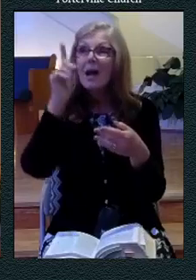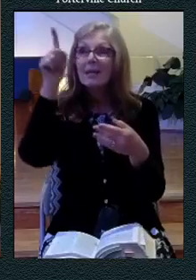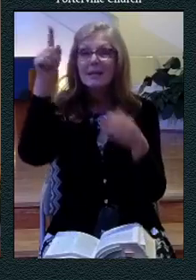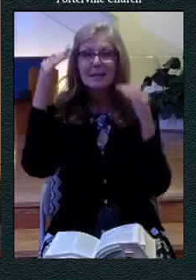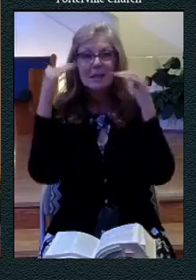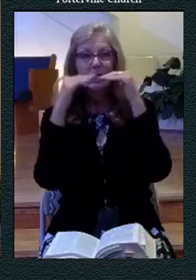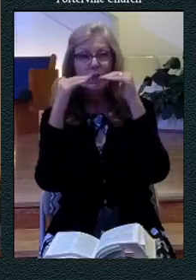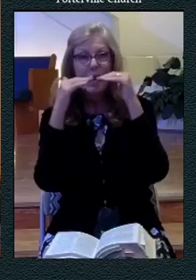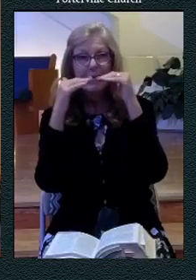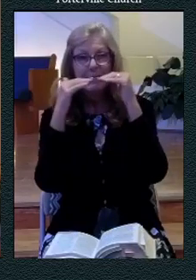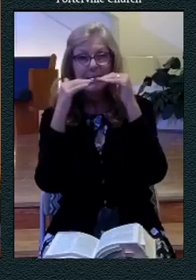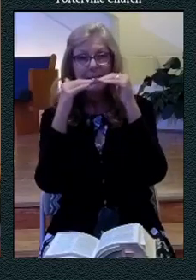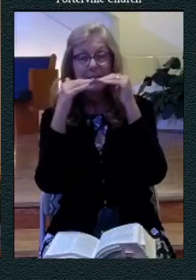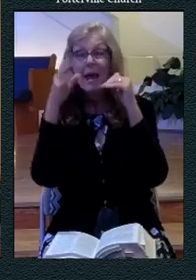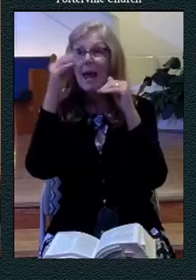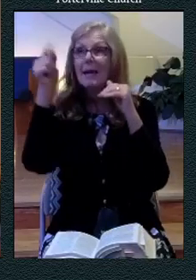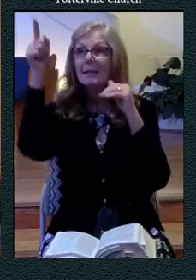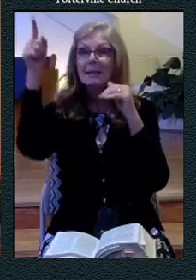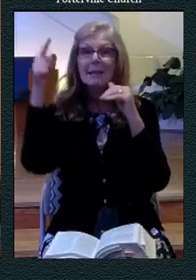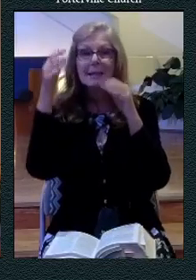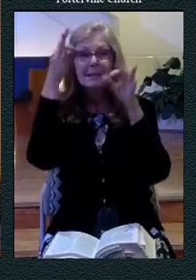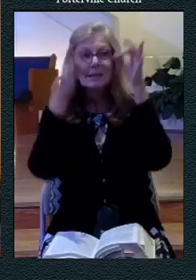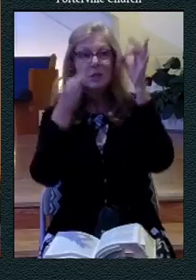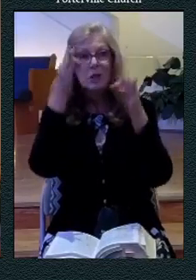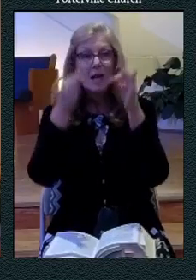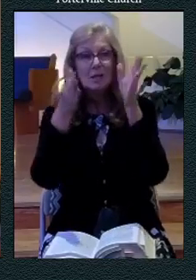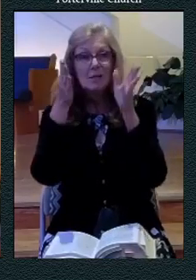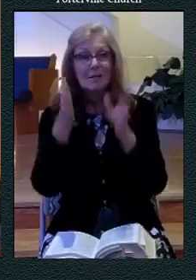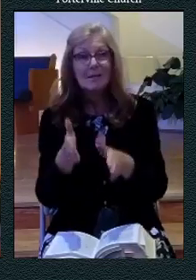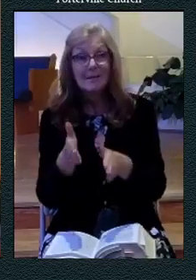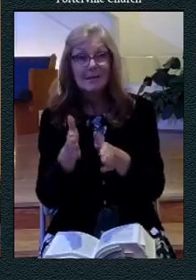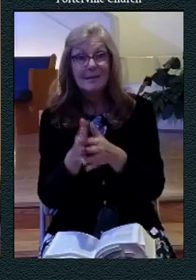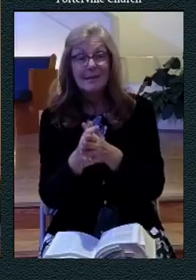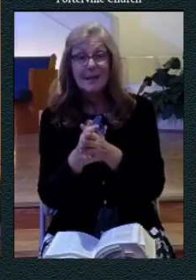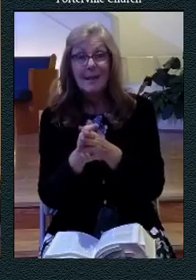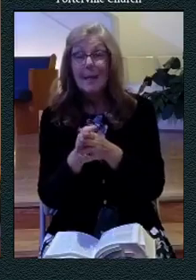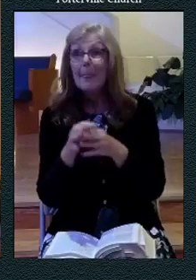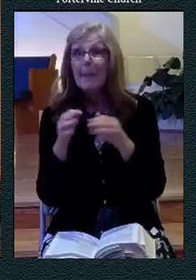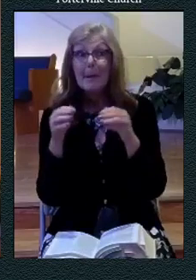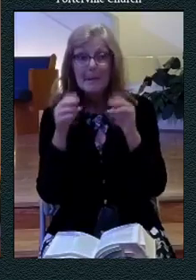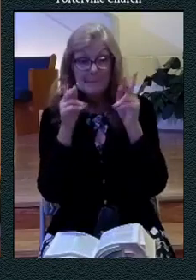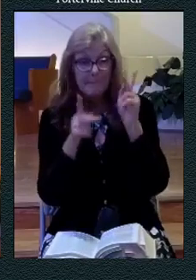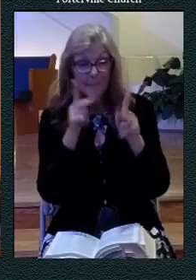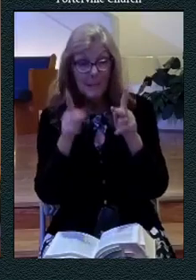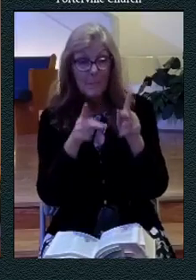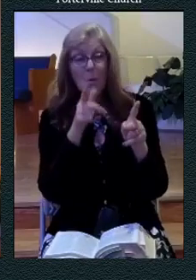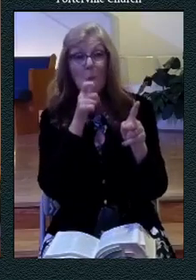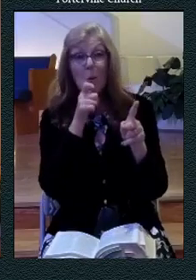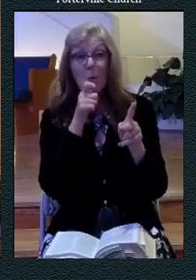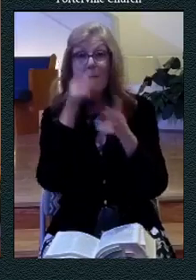and the justifier of the one who has faith in Jesus.